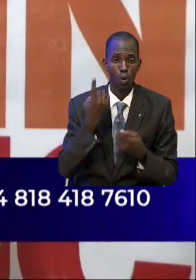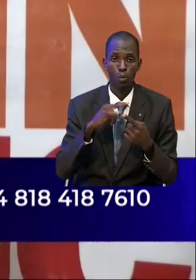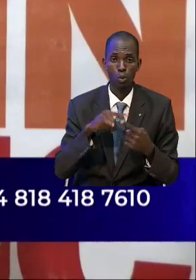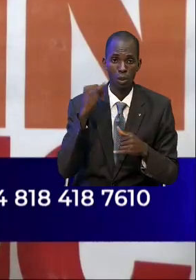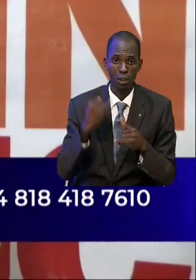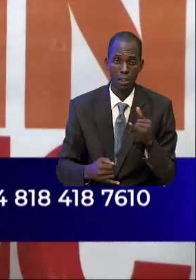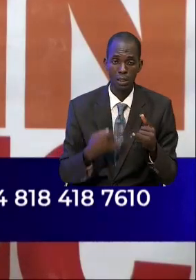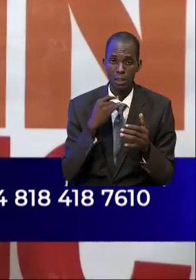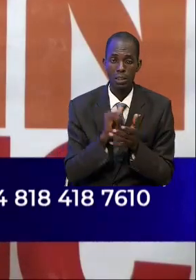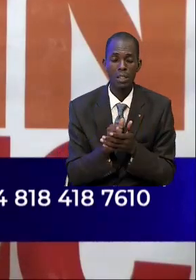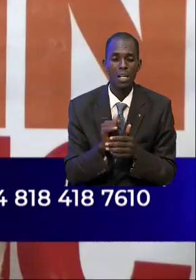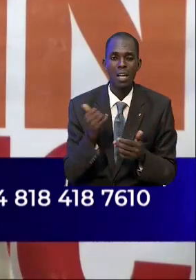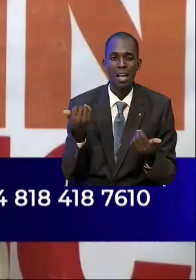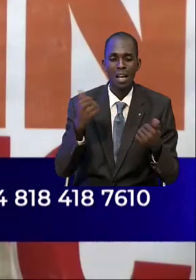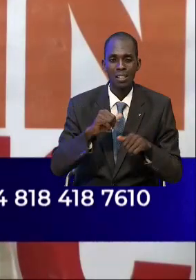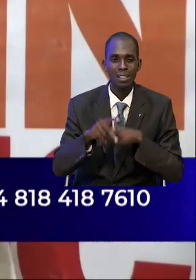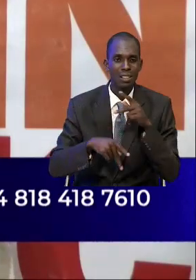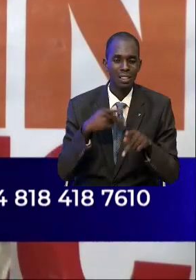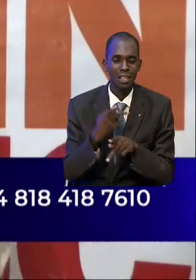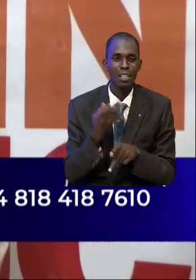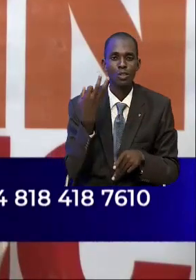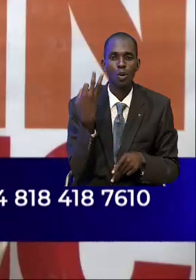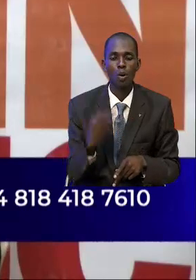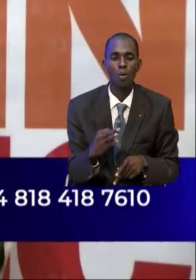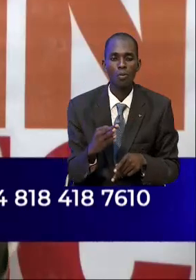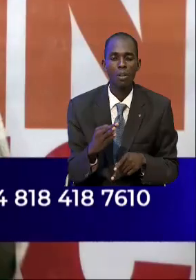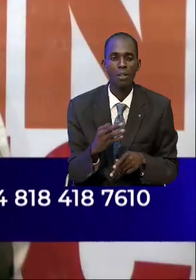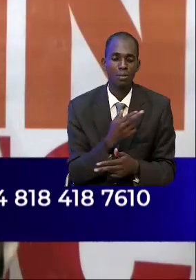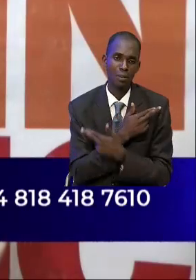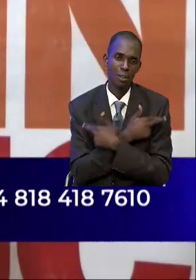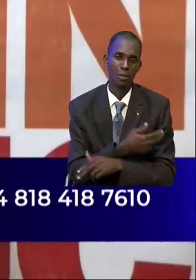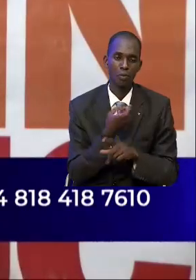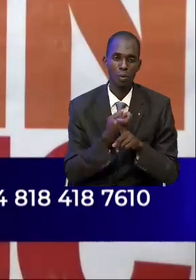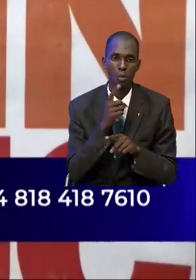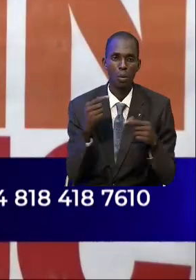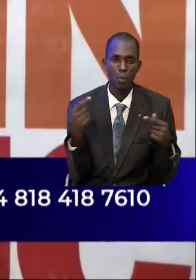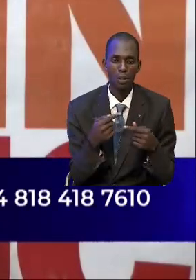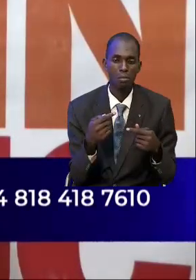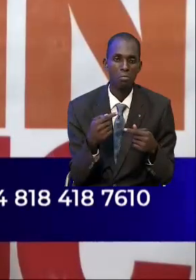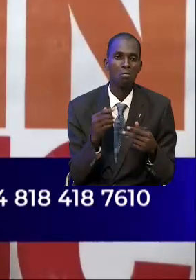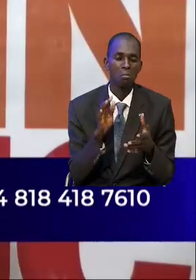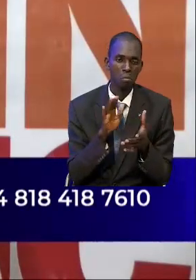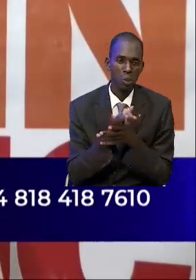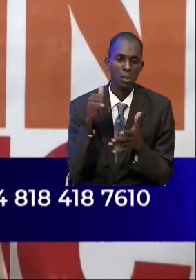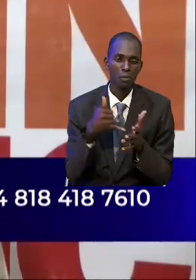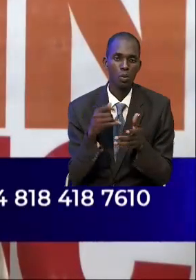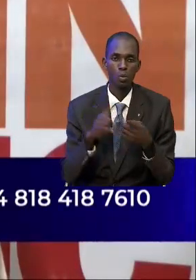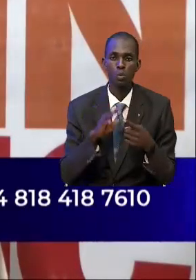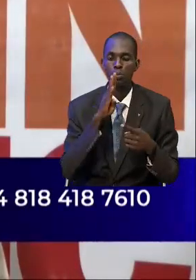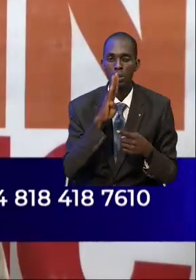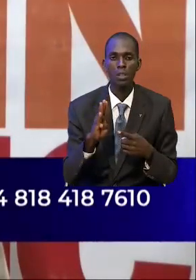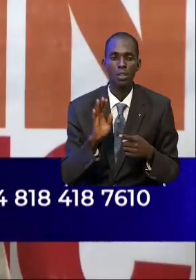his message, he said that any sign of relief from the pain, let us take it to be a kind